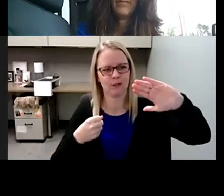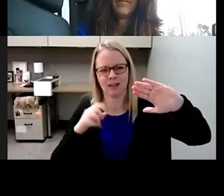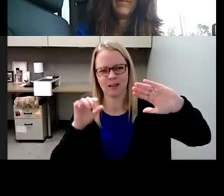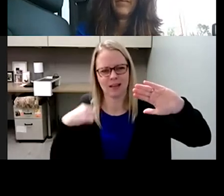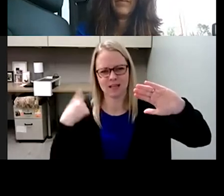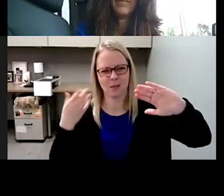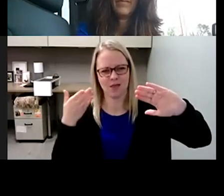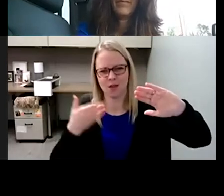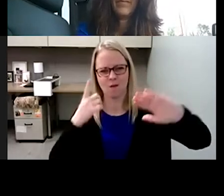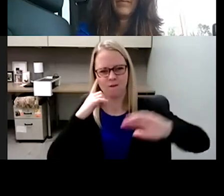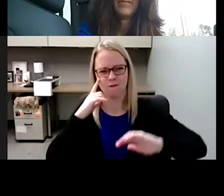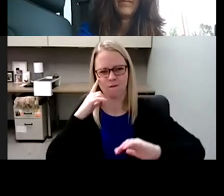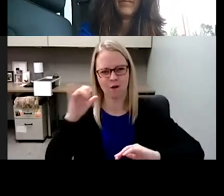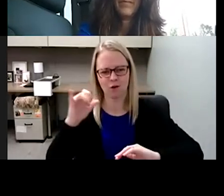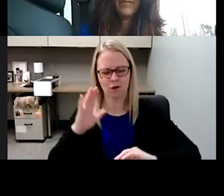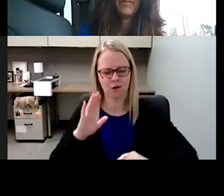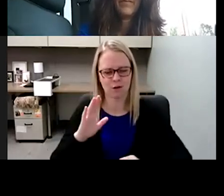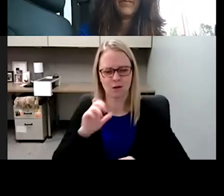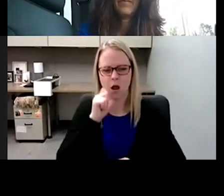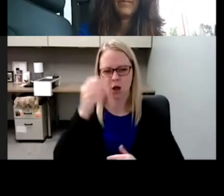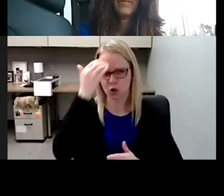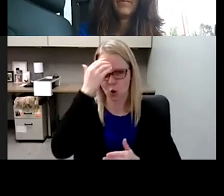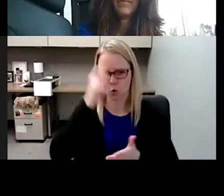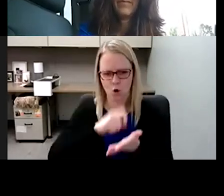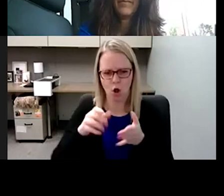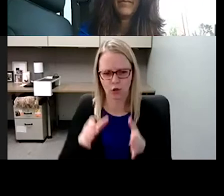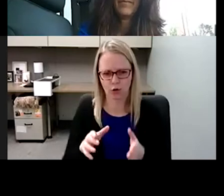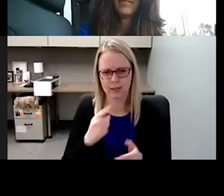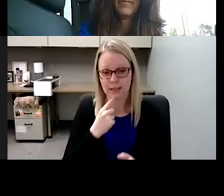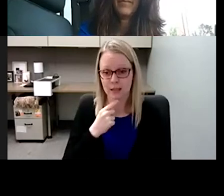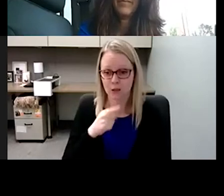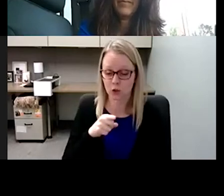what it says is that you find your passion.